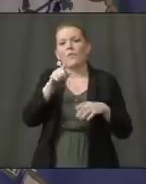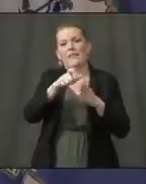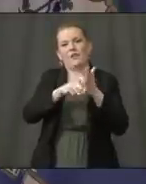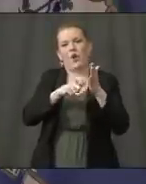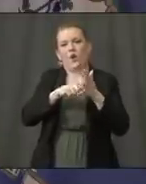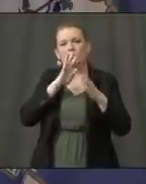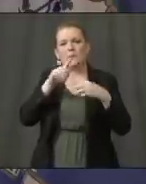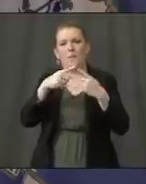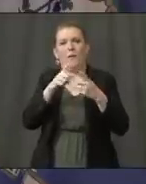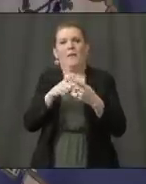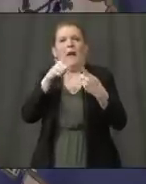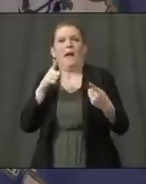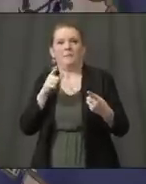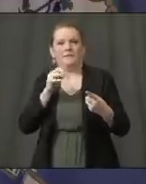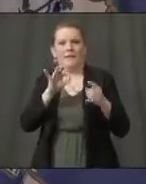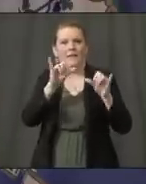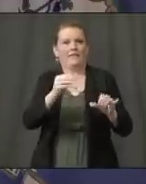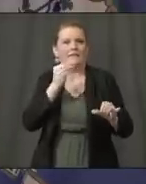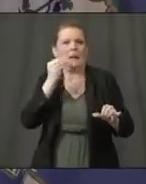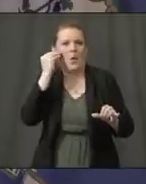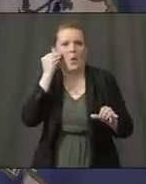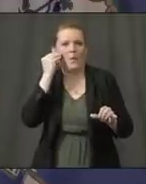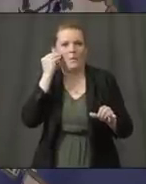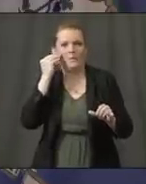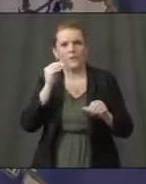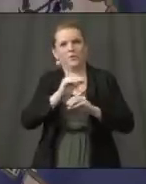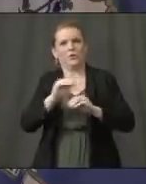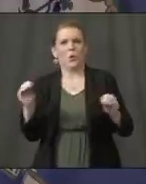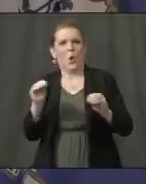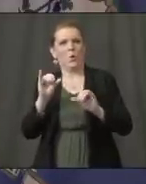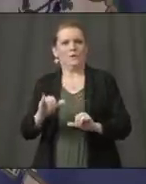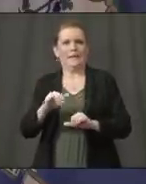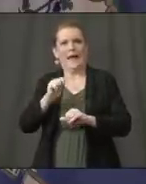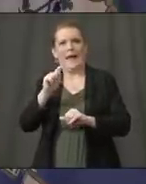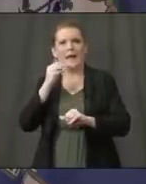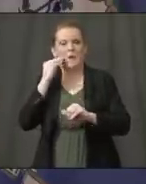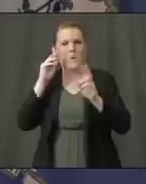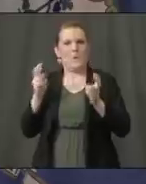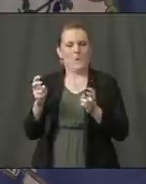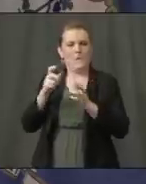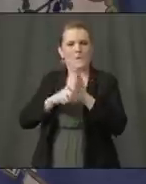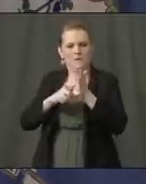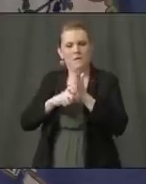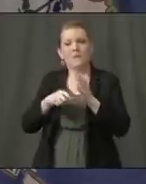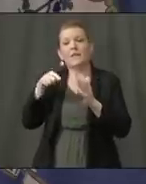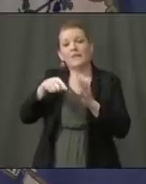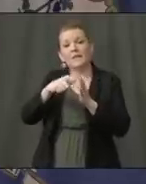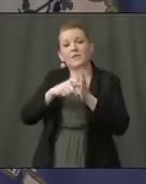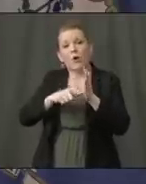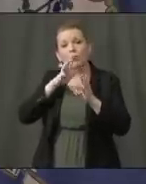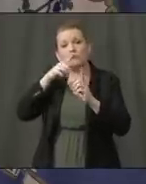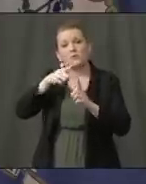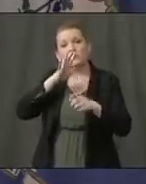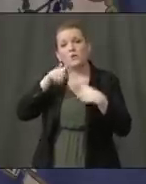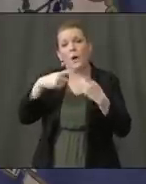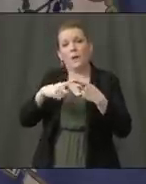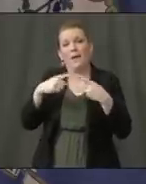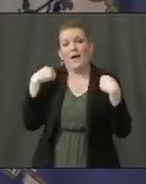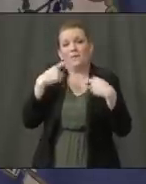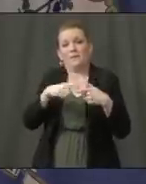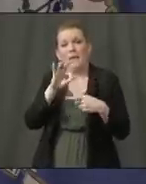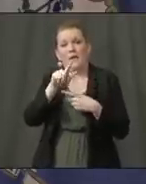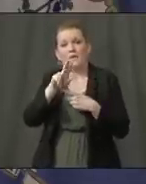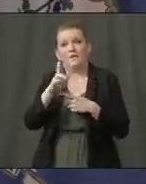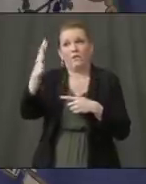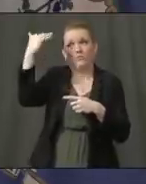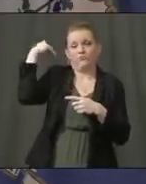about the Spanish flu when it came to Connecticut in 1918. And the headline on